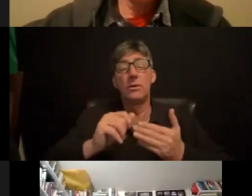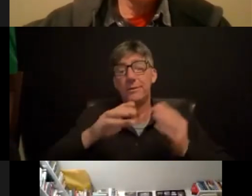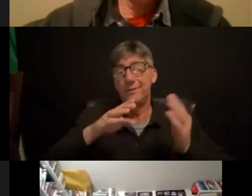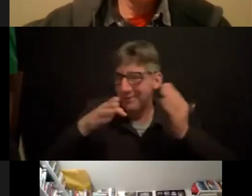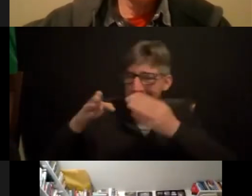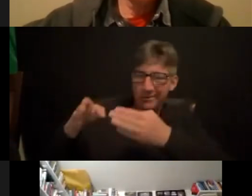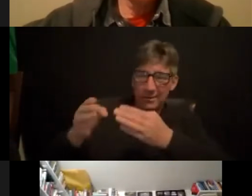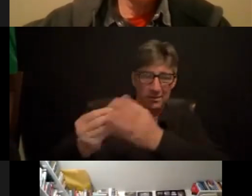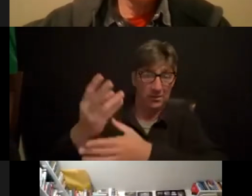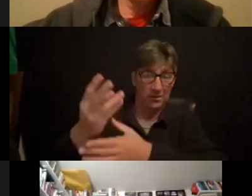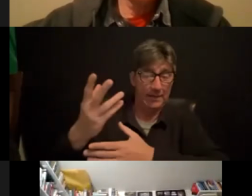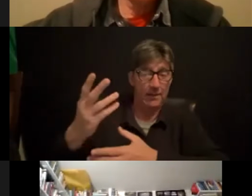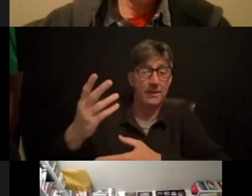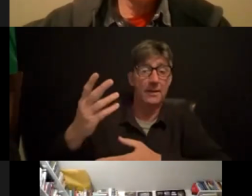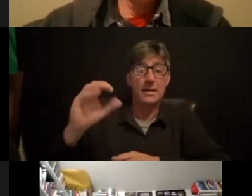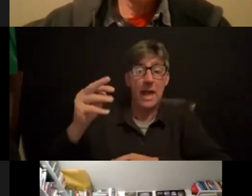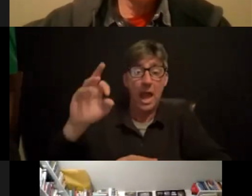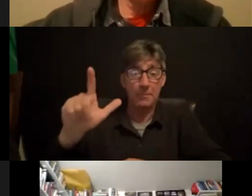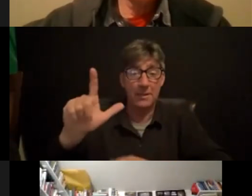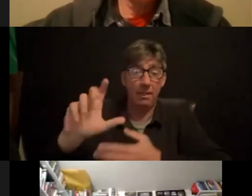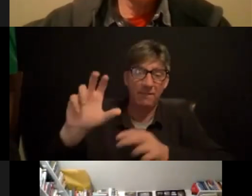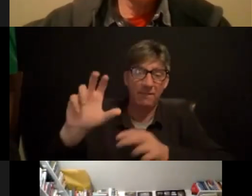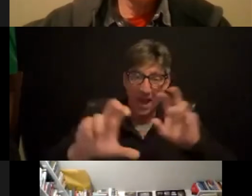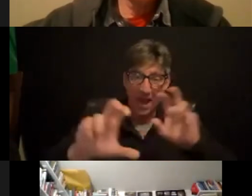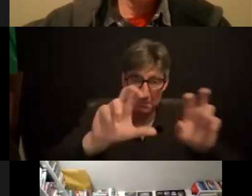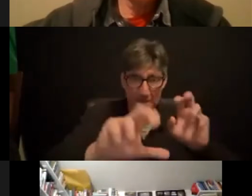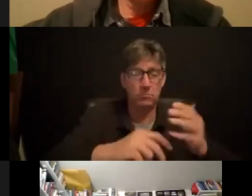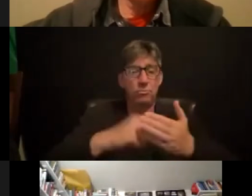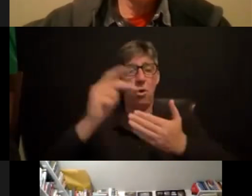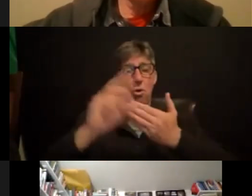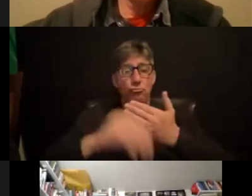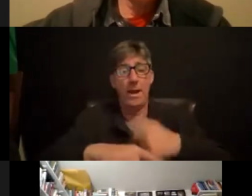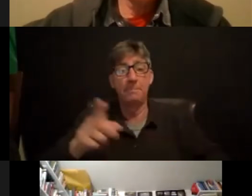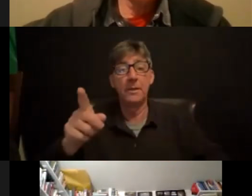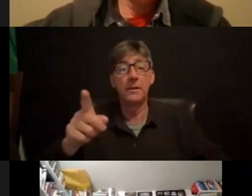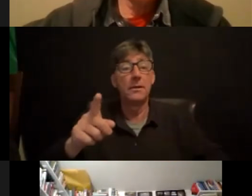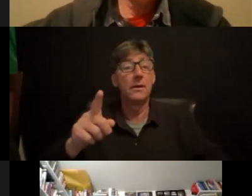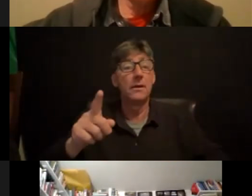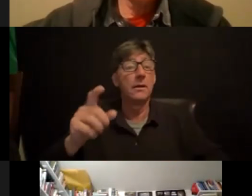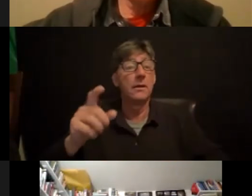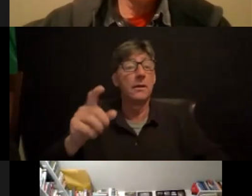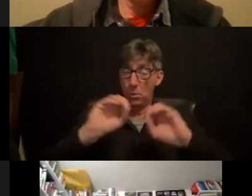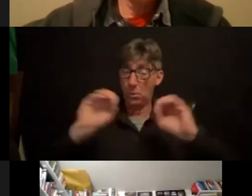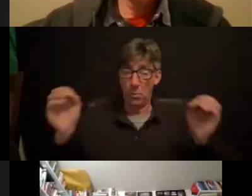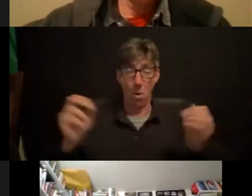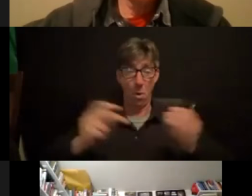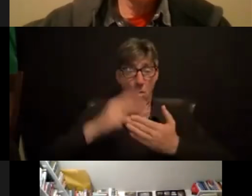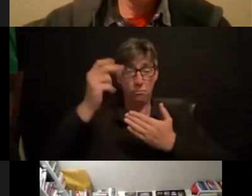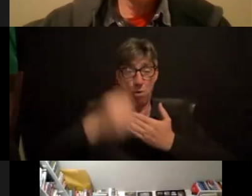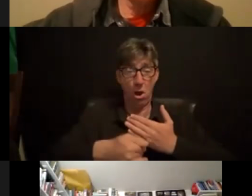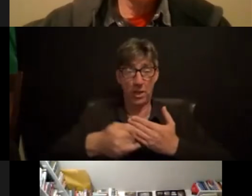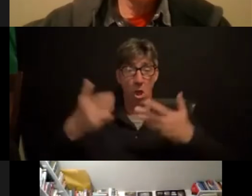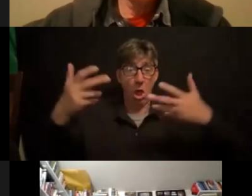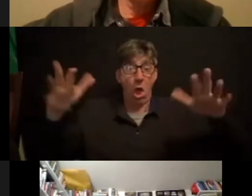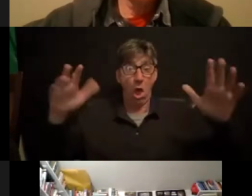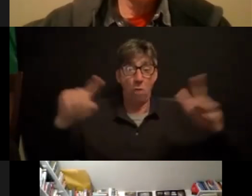program, investment program. However, very critically, no projects that were currently under construction already